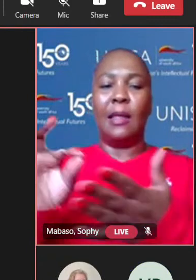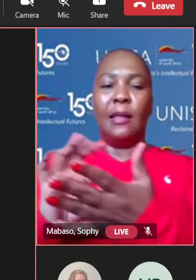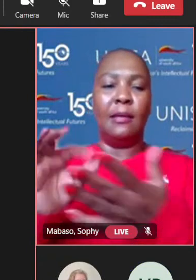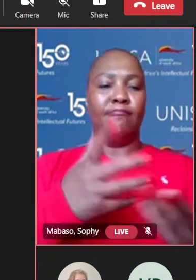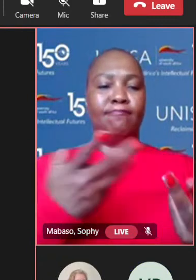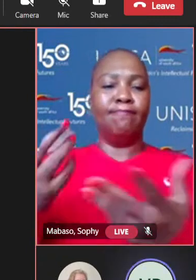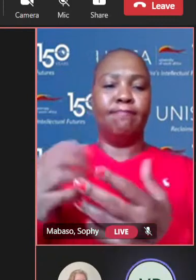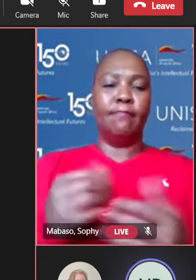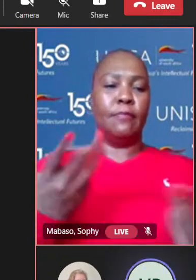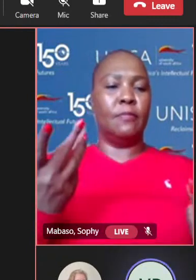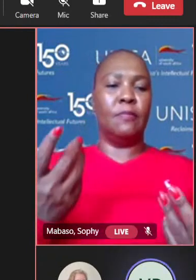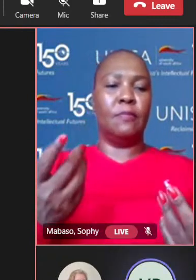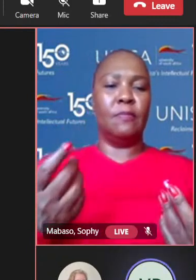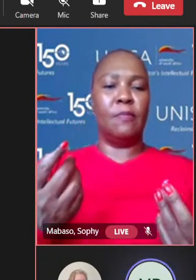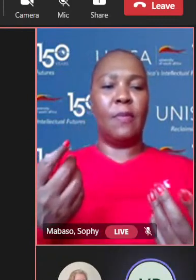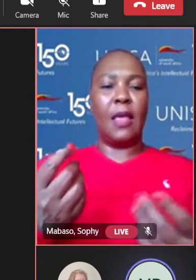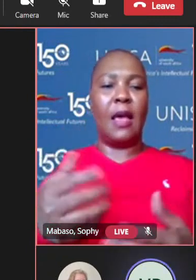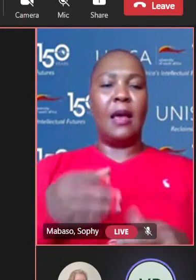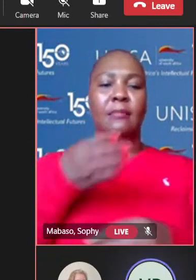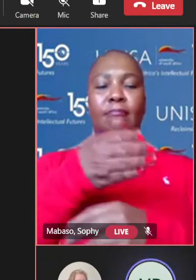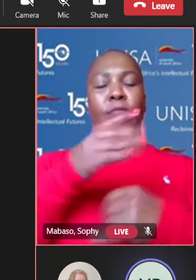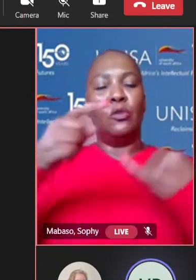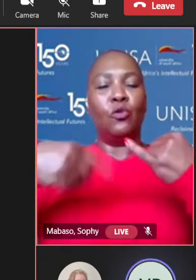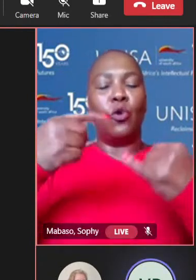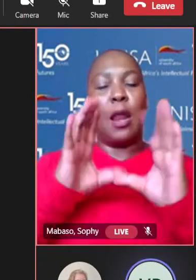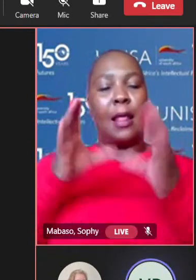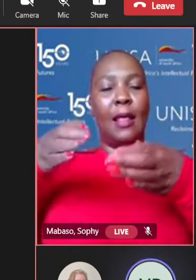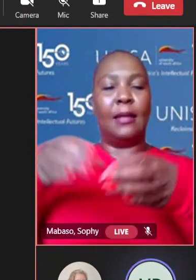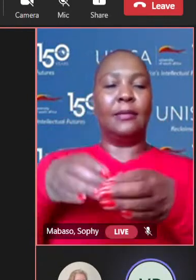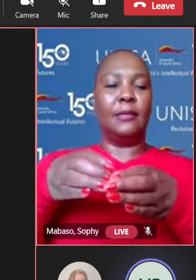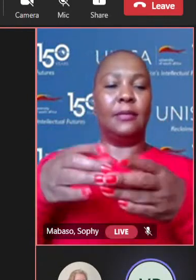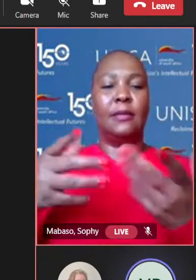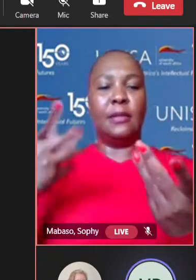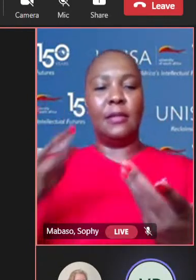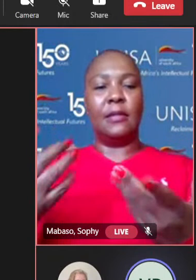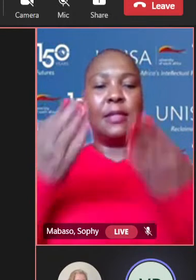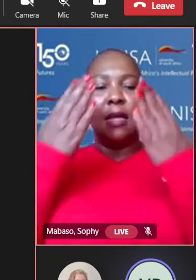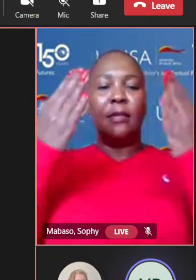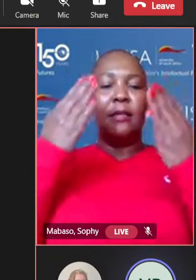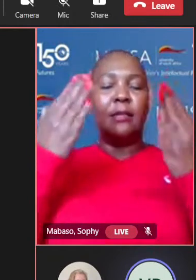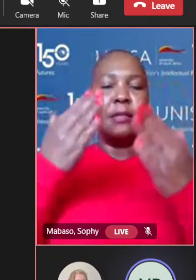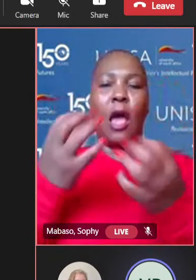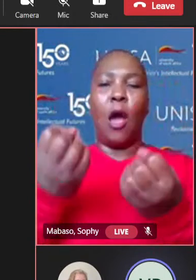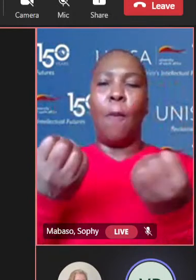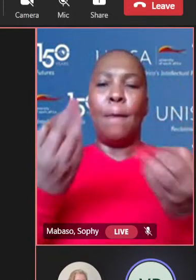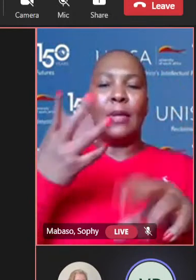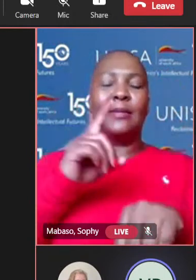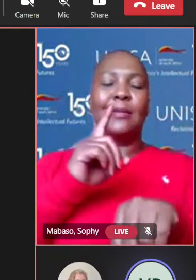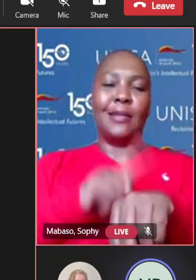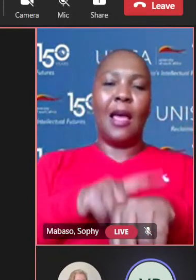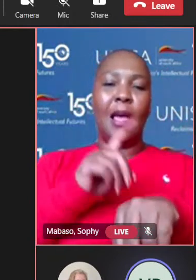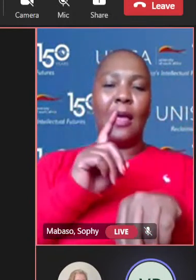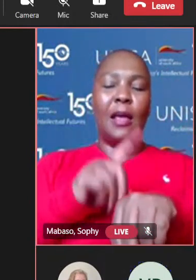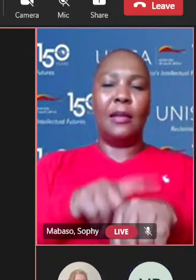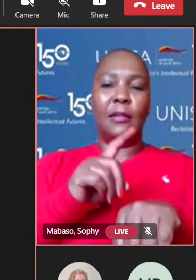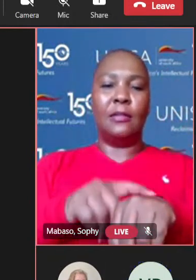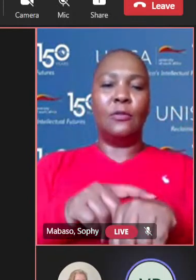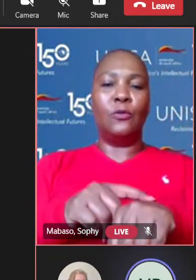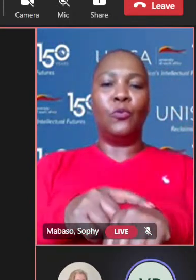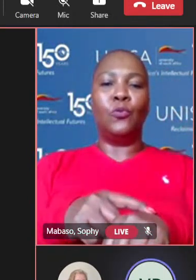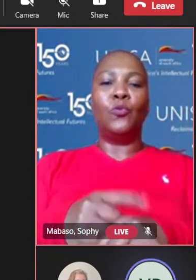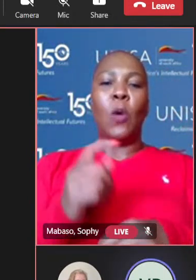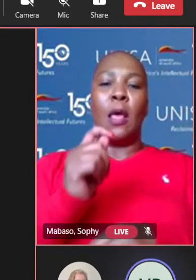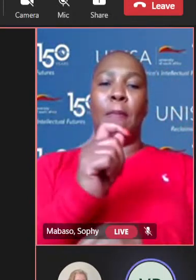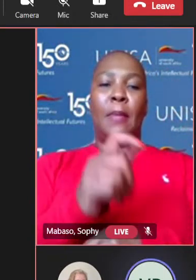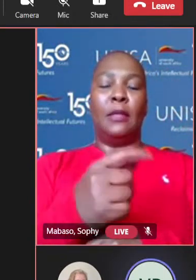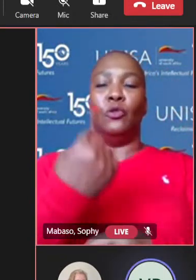start to look at your time and saying, how much time do I spend in each activity? Therefore,